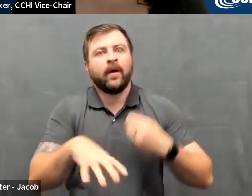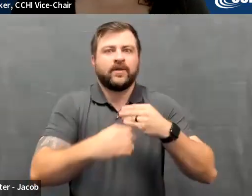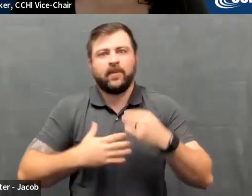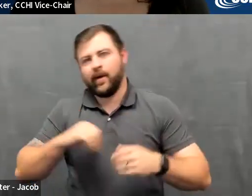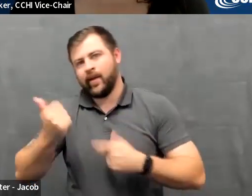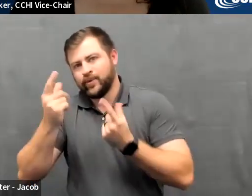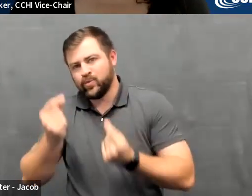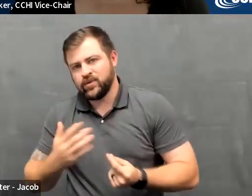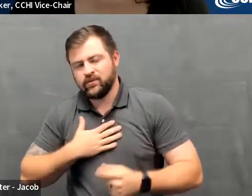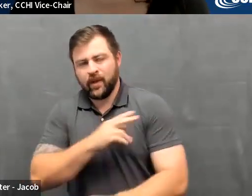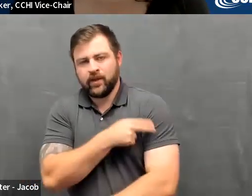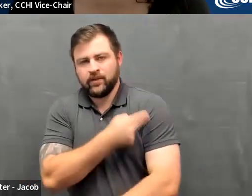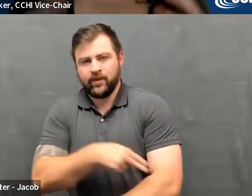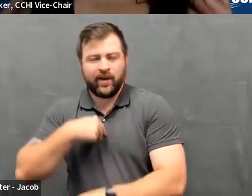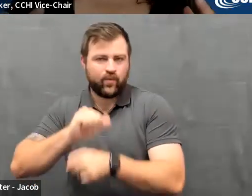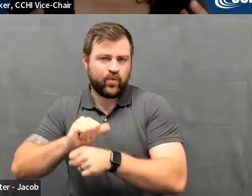my hospital. So